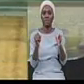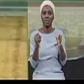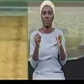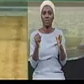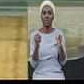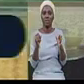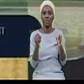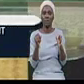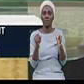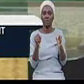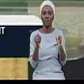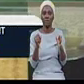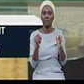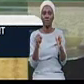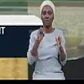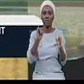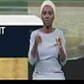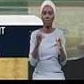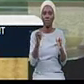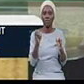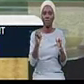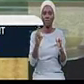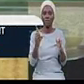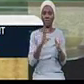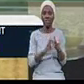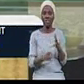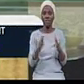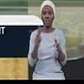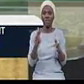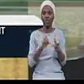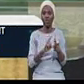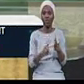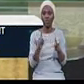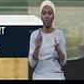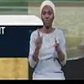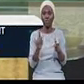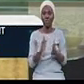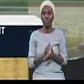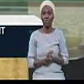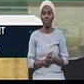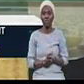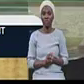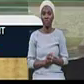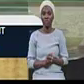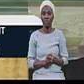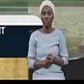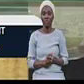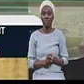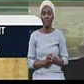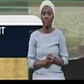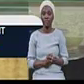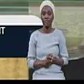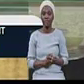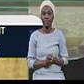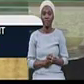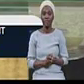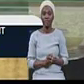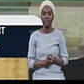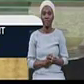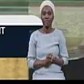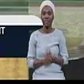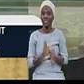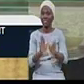chapter 2, verse 21. Joel chapter 2, verse 21. Fear